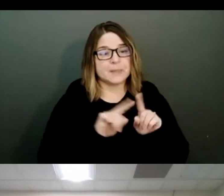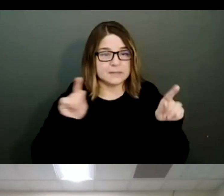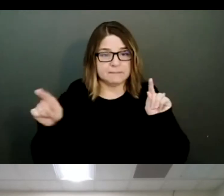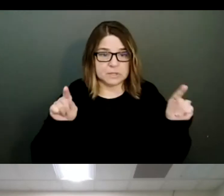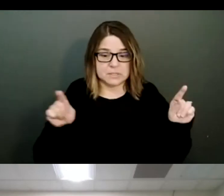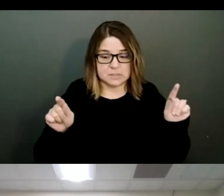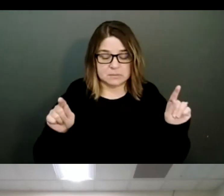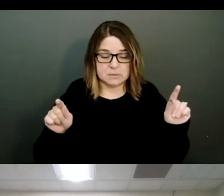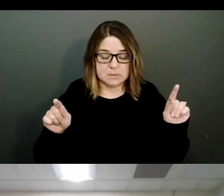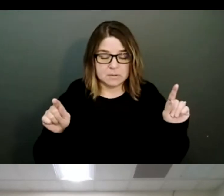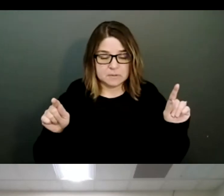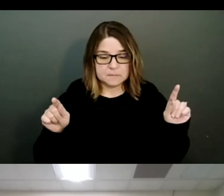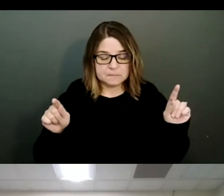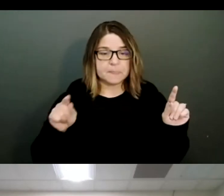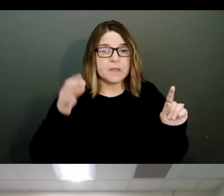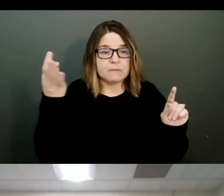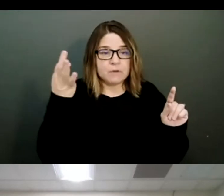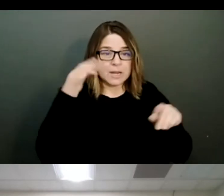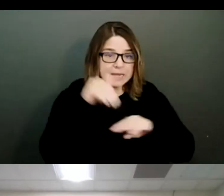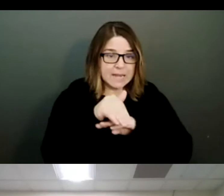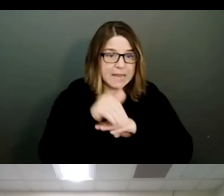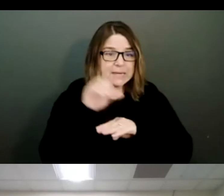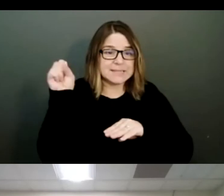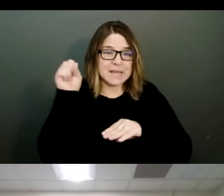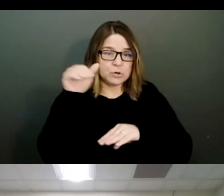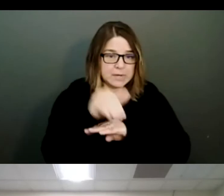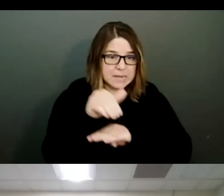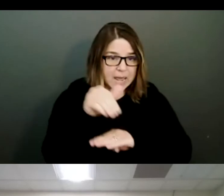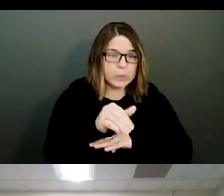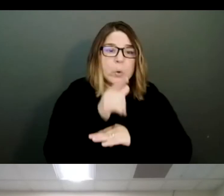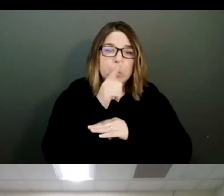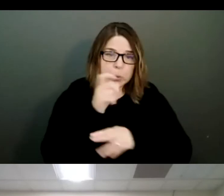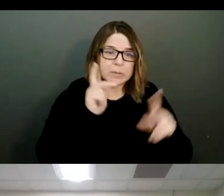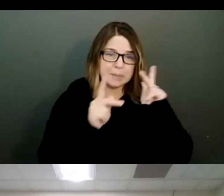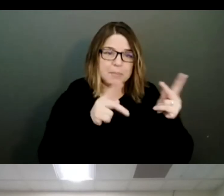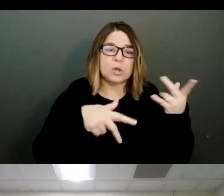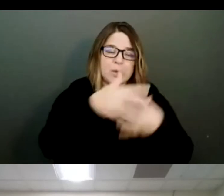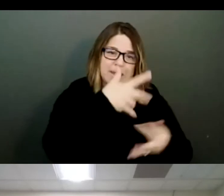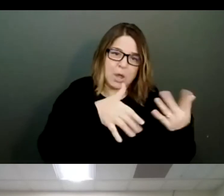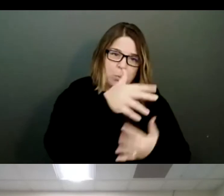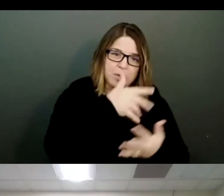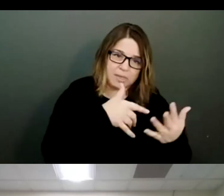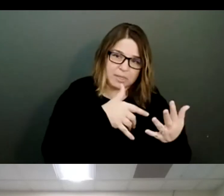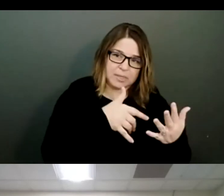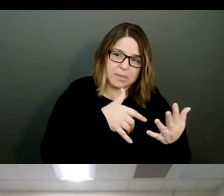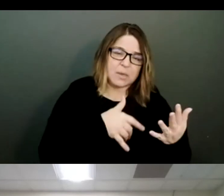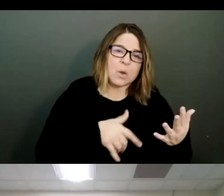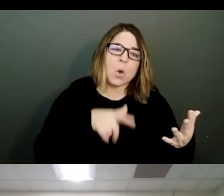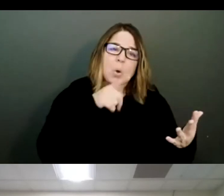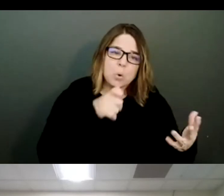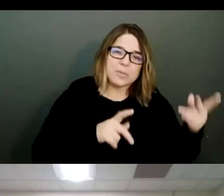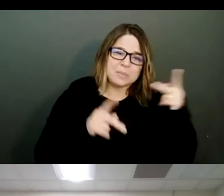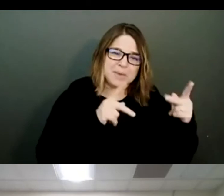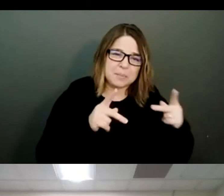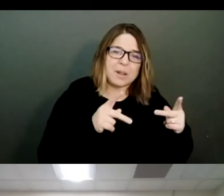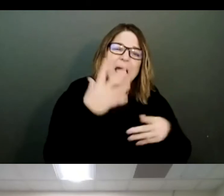these people is on Friday night and Saturday night, who are the people you hang out with? Who are the people that you have dinner with, that you go to